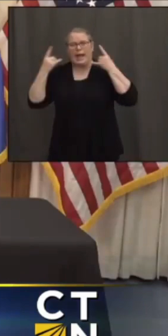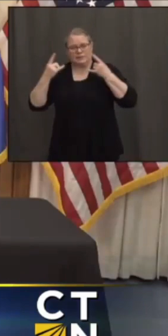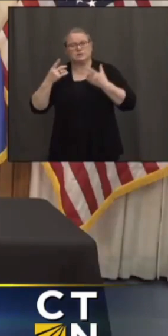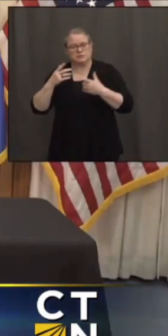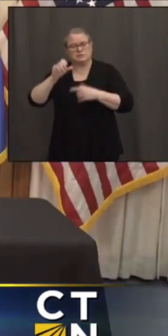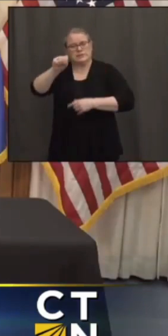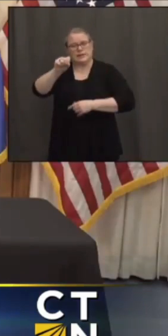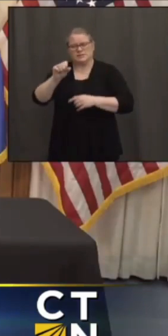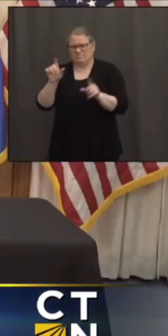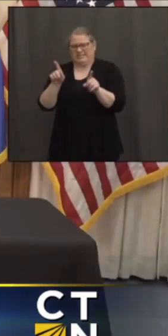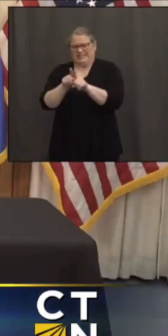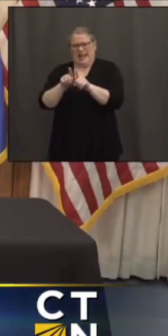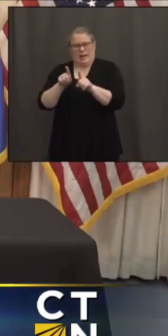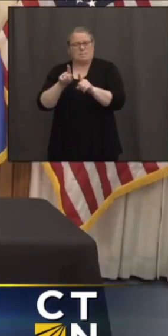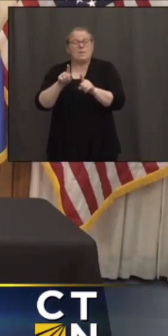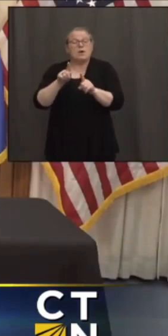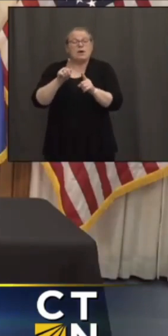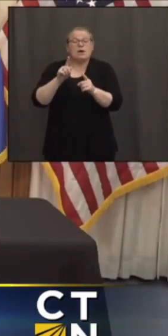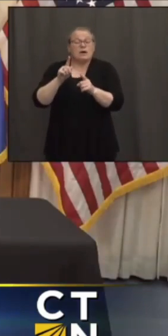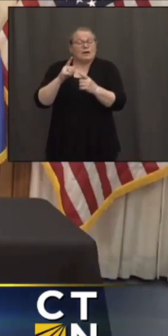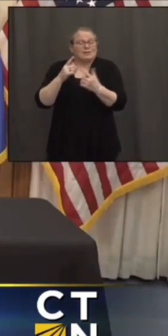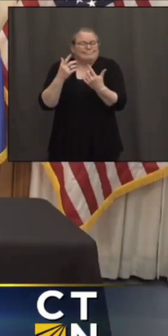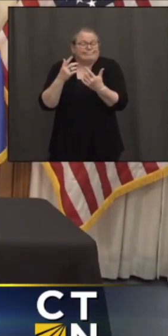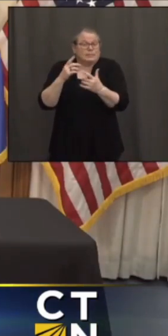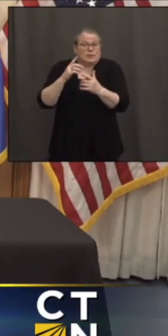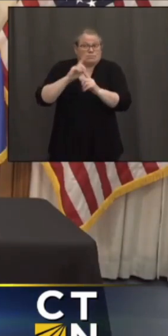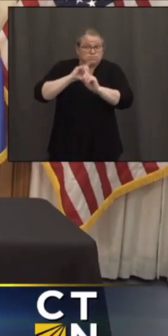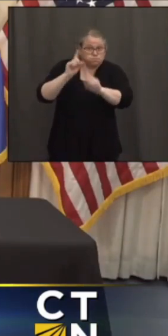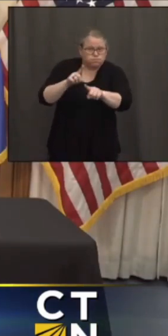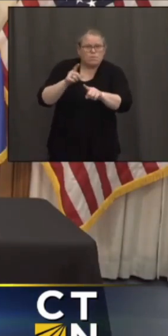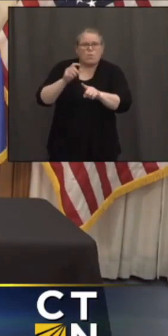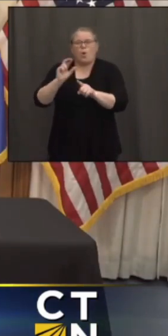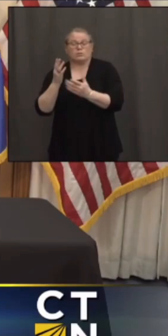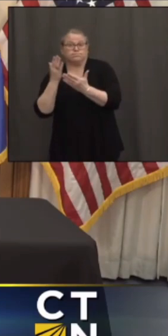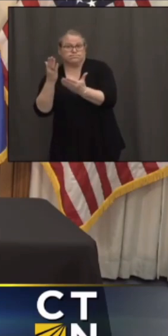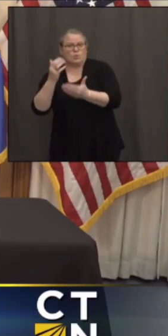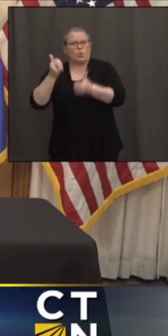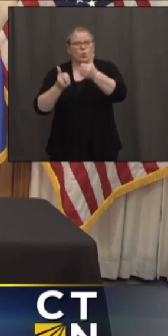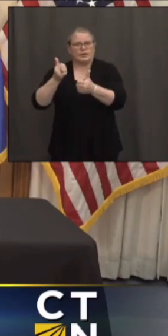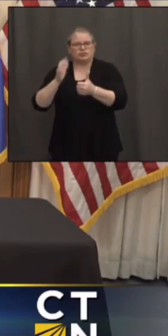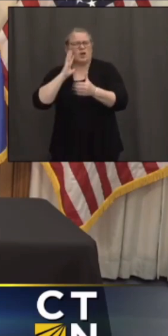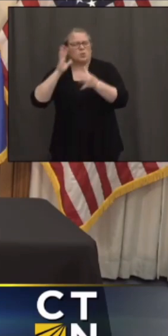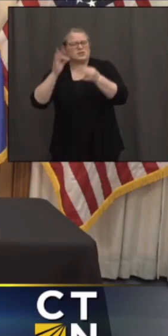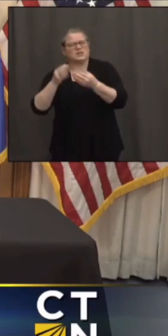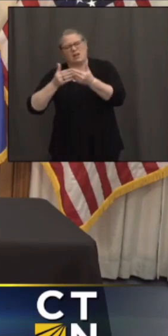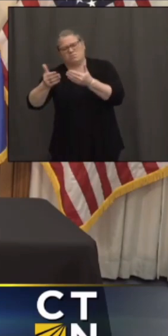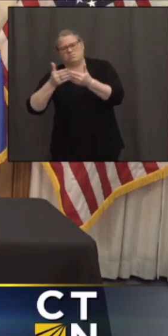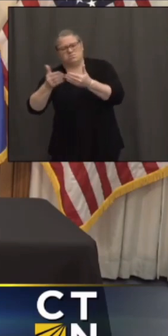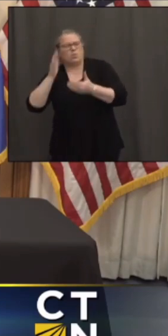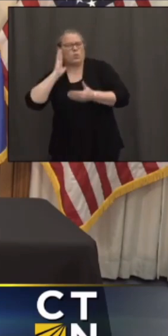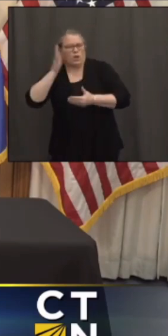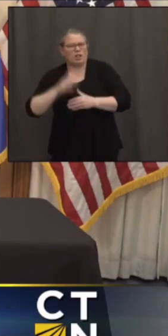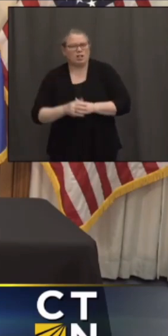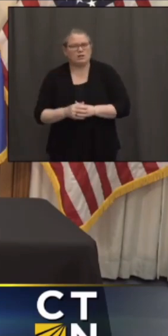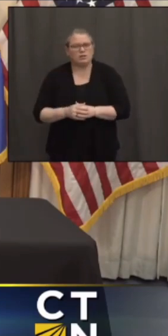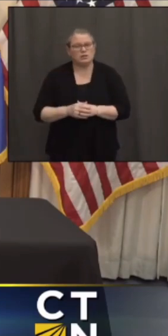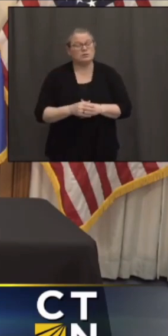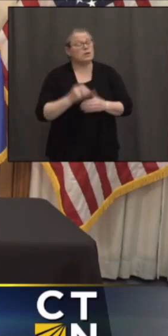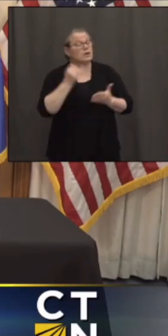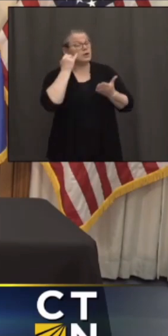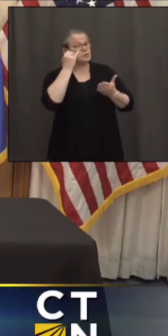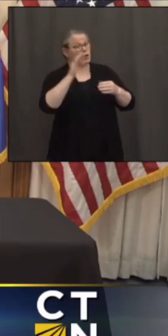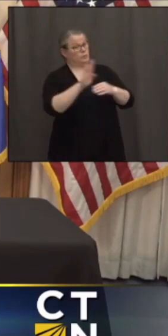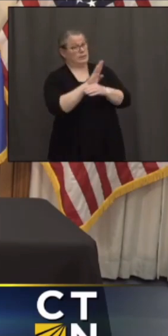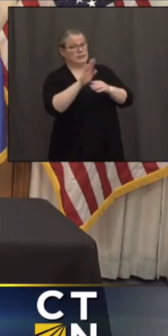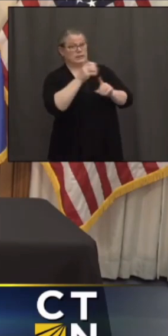And what things will businesses have to decide on their own? And I wonder, too, if some of these businesses